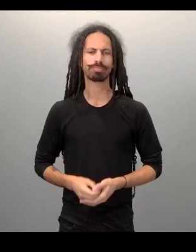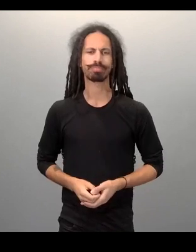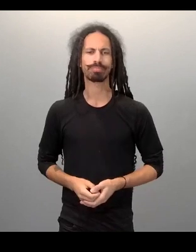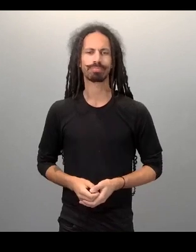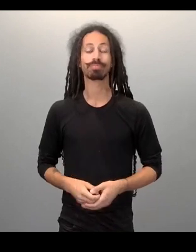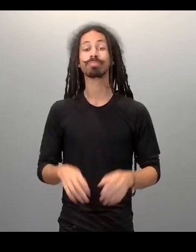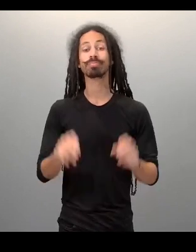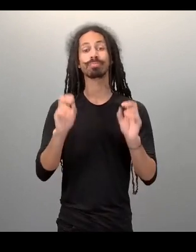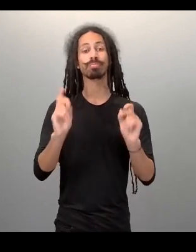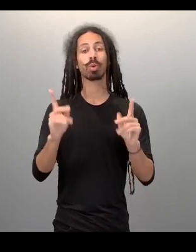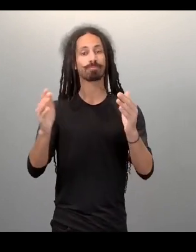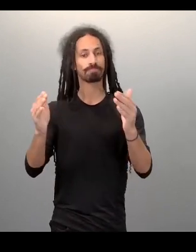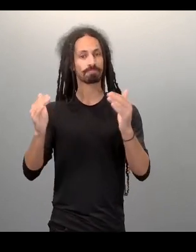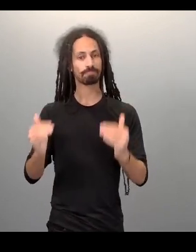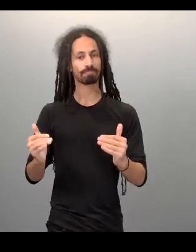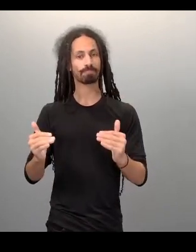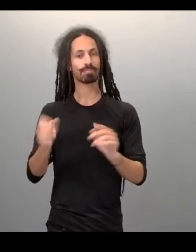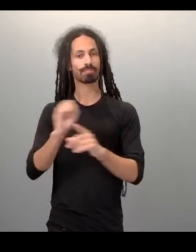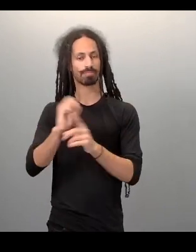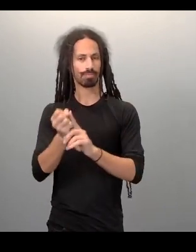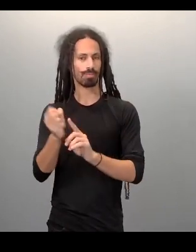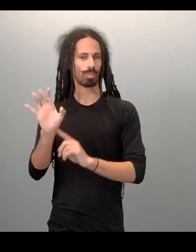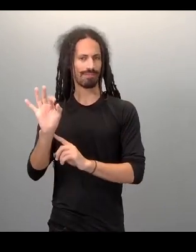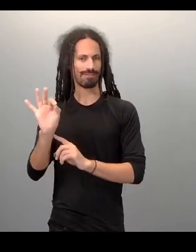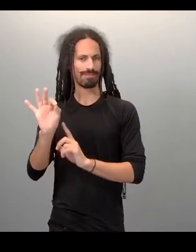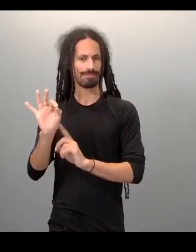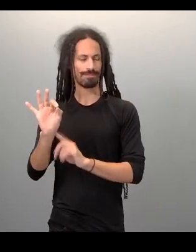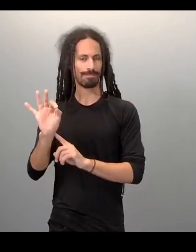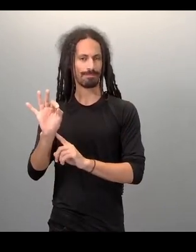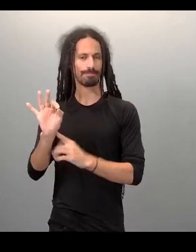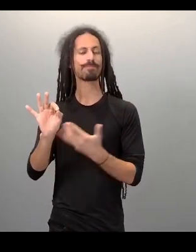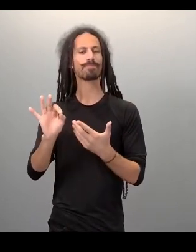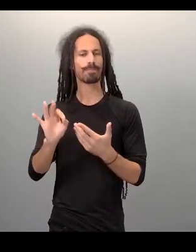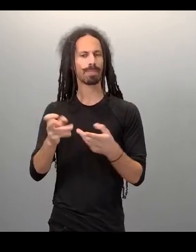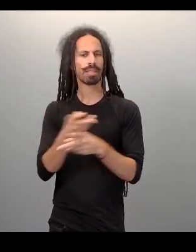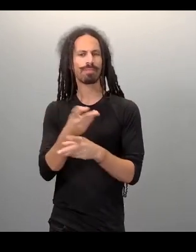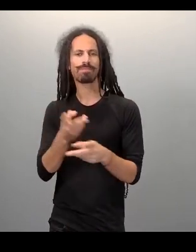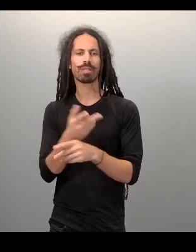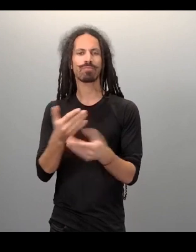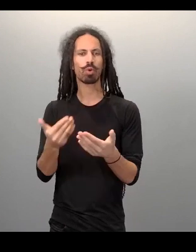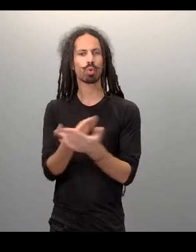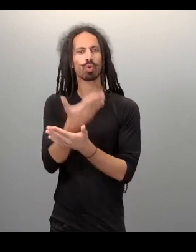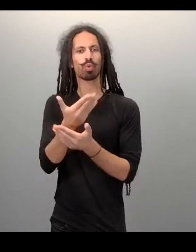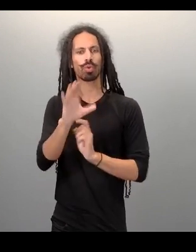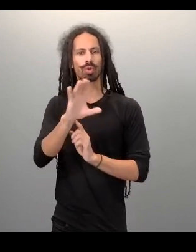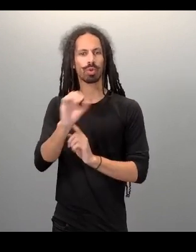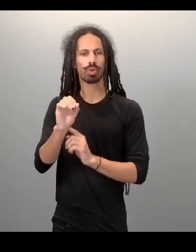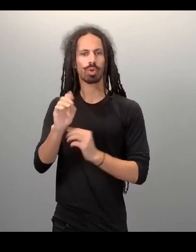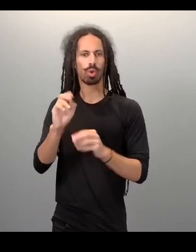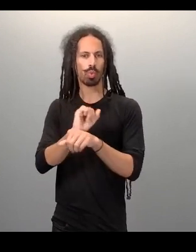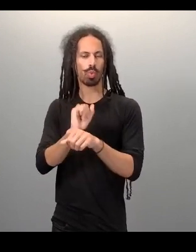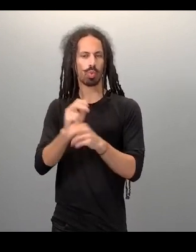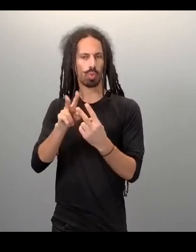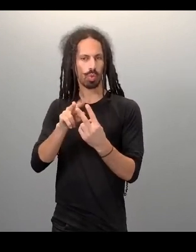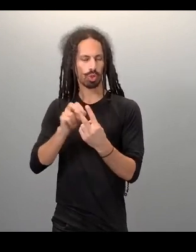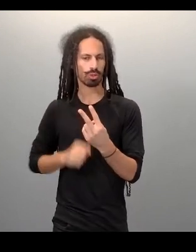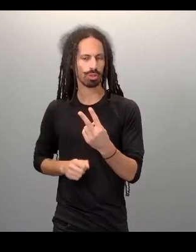Okay, next we've got situation F. You need to find out from your new co-worker where to park